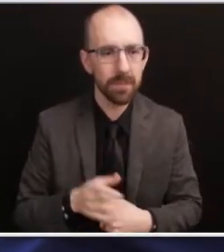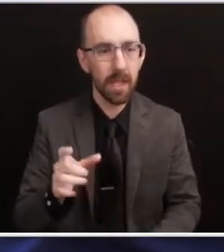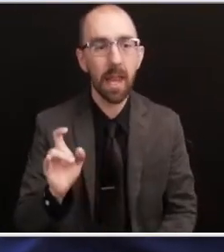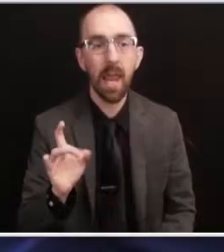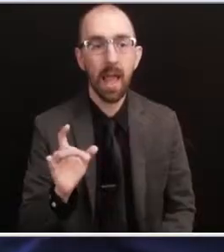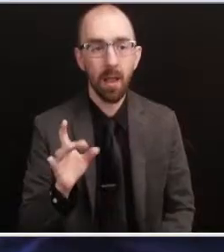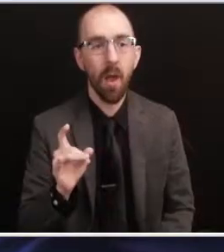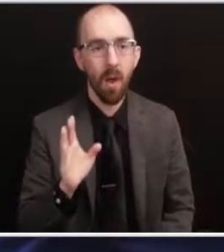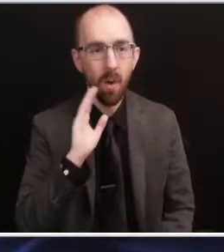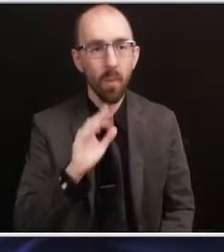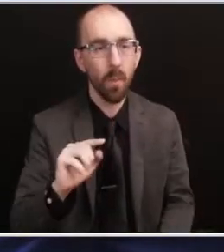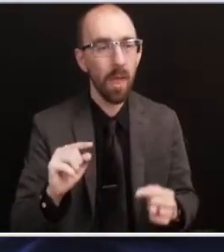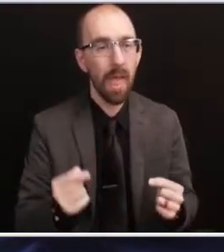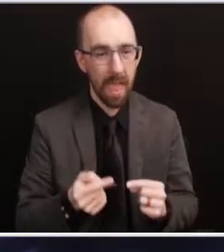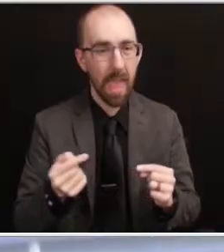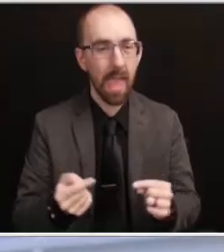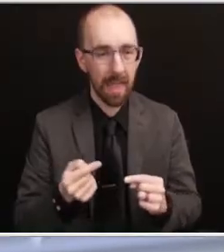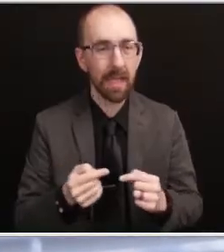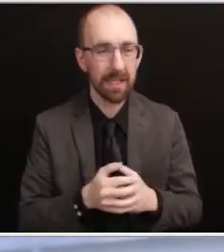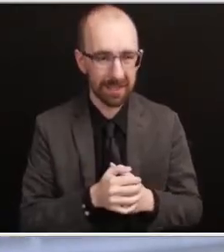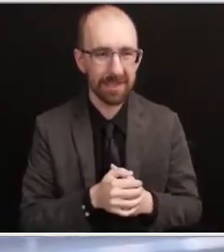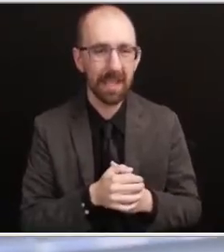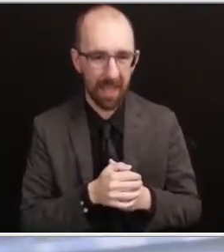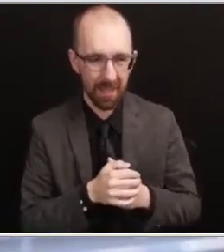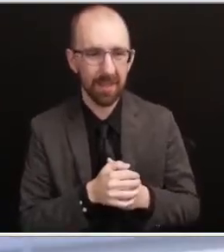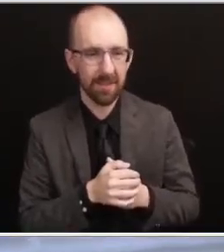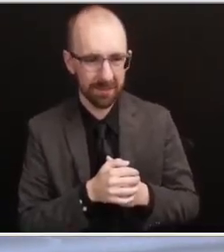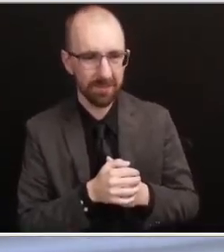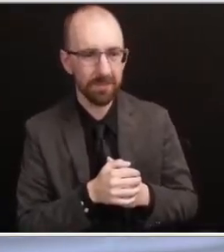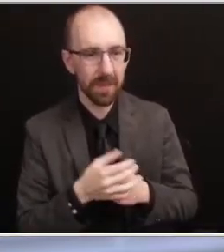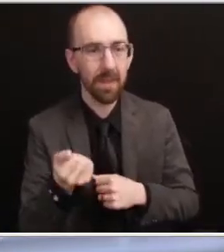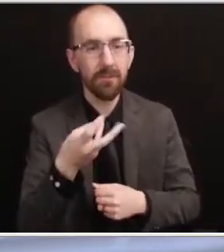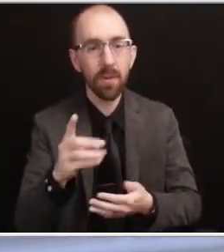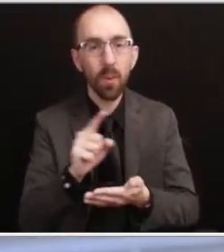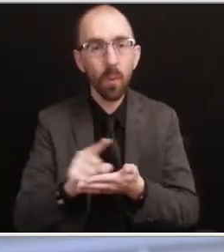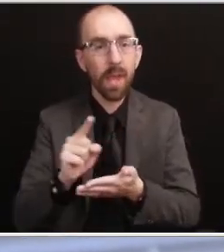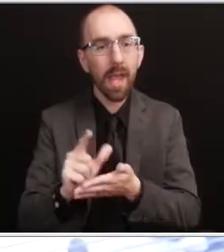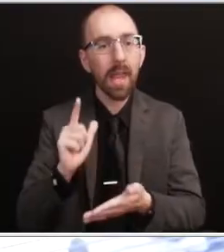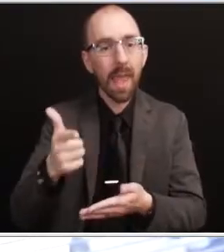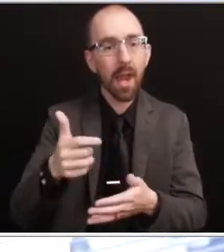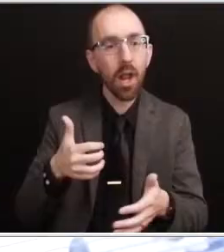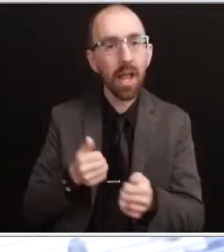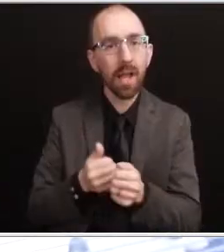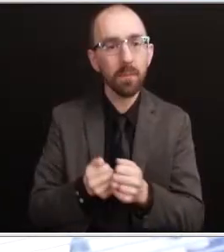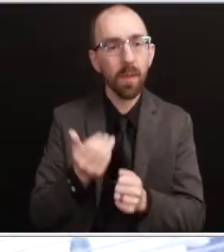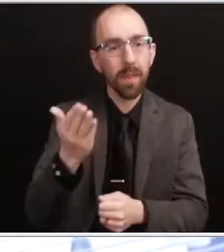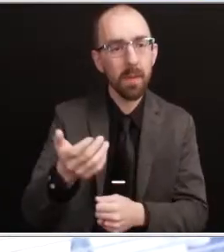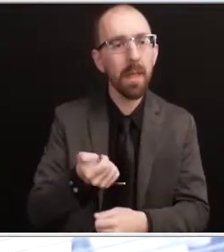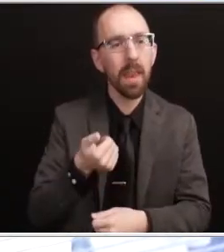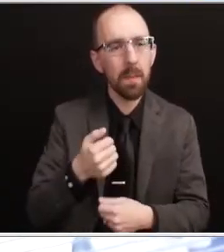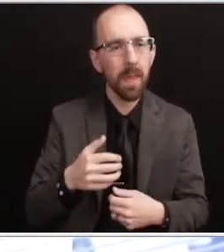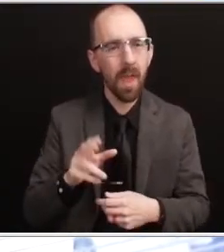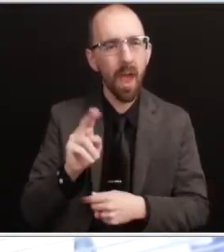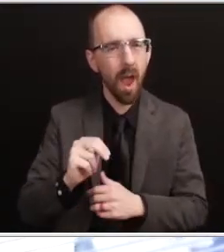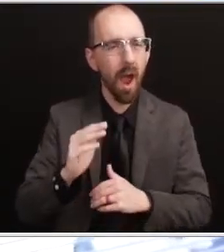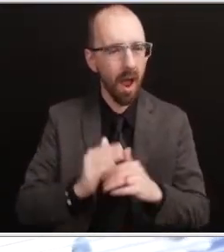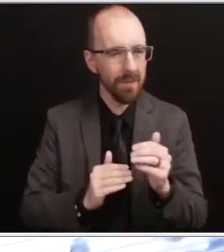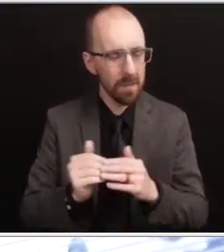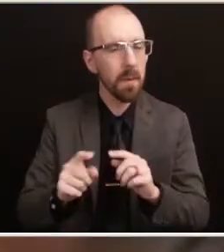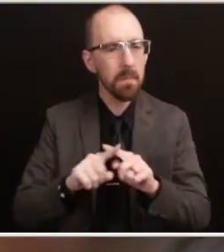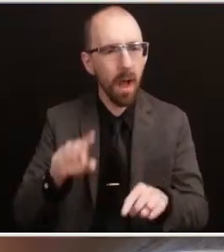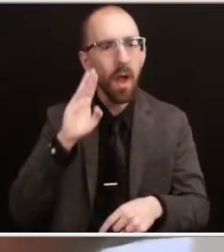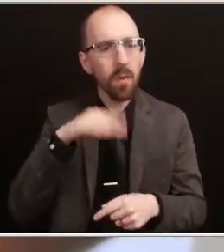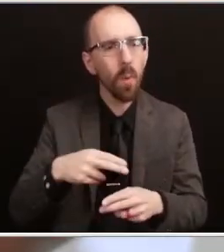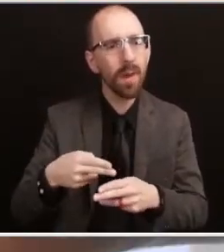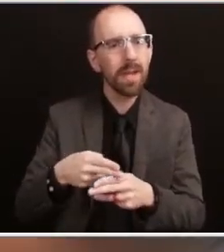ache. Yeah. A few weeks later, we catch up with Daniel, who's in a bit of discomfort, but he knows it's